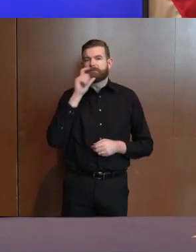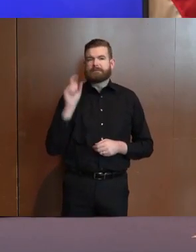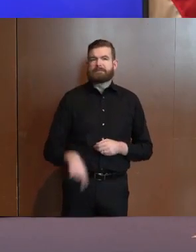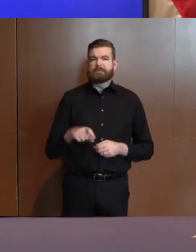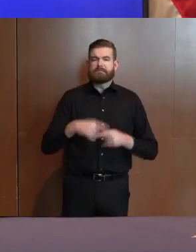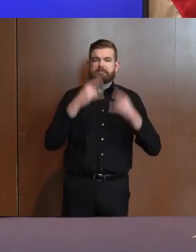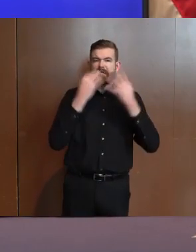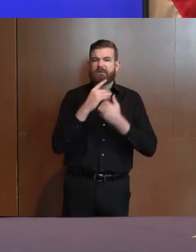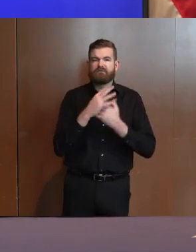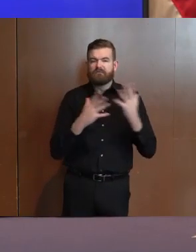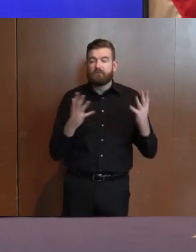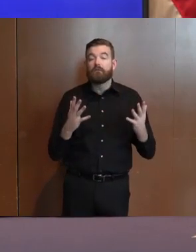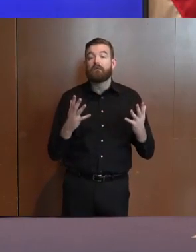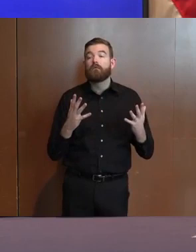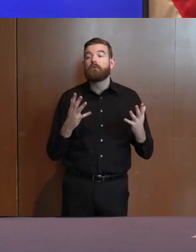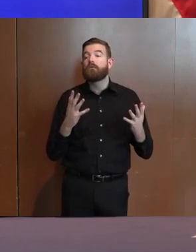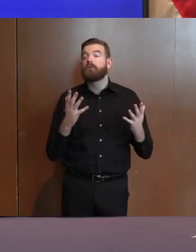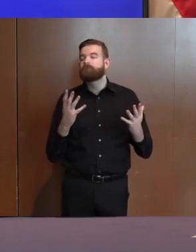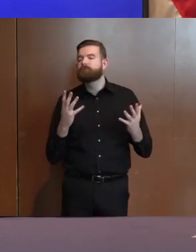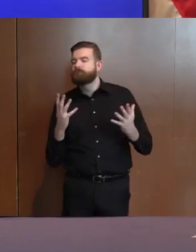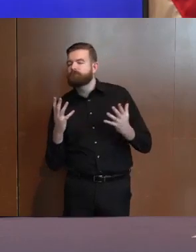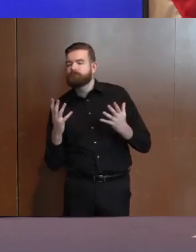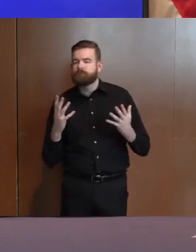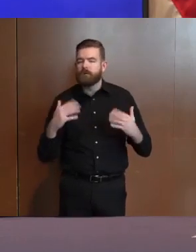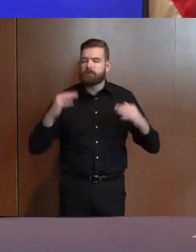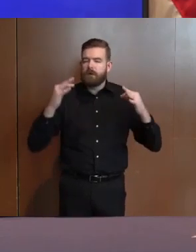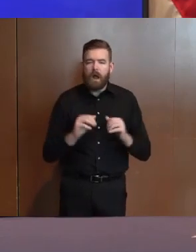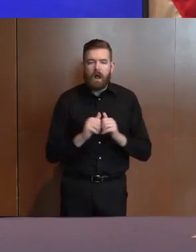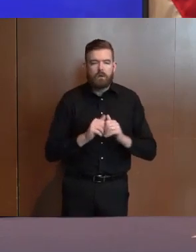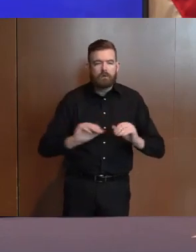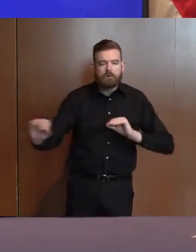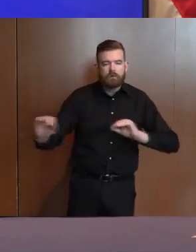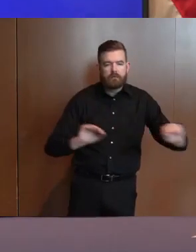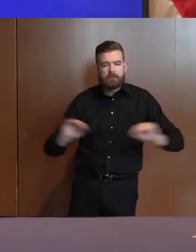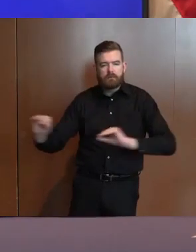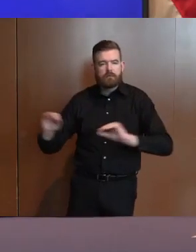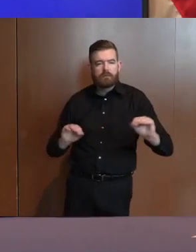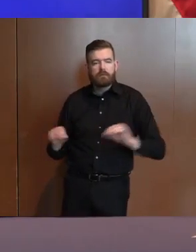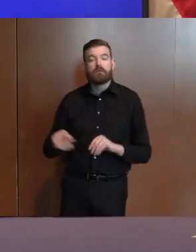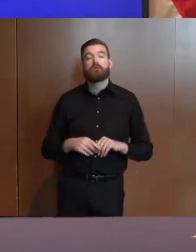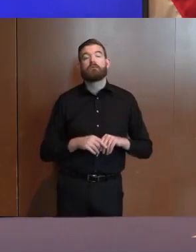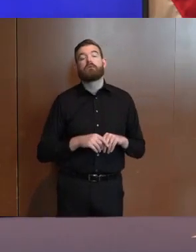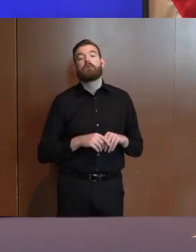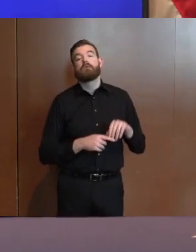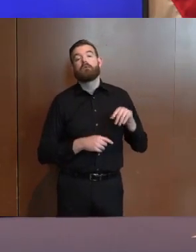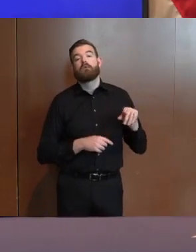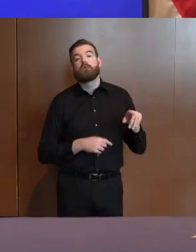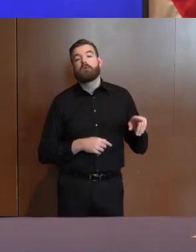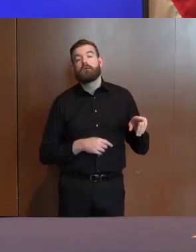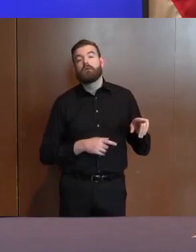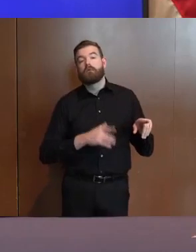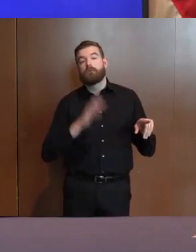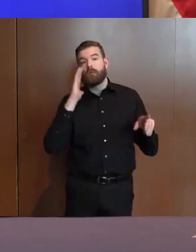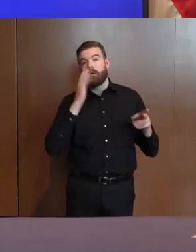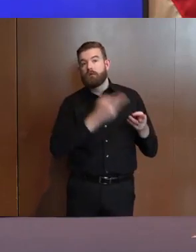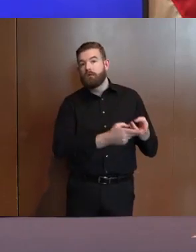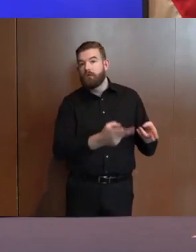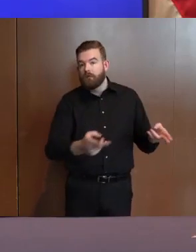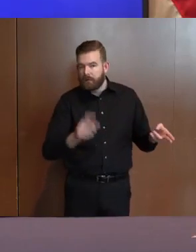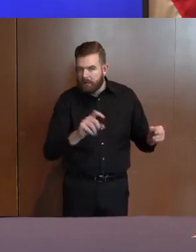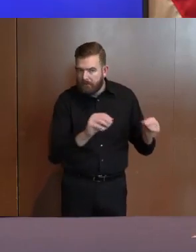There's a lot of progress on beds, but you saw from the curve earlier that there's a big distance between that peak and